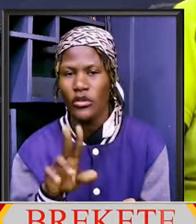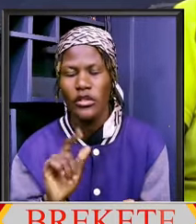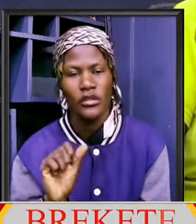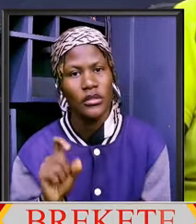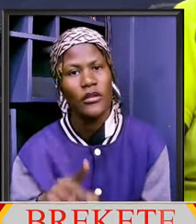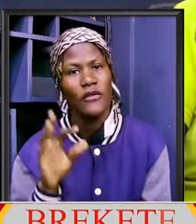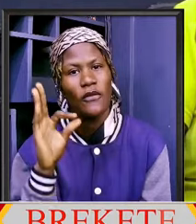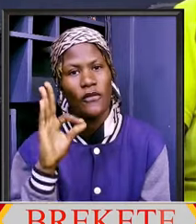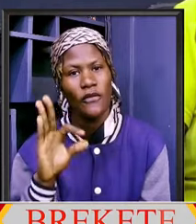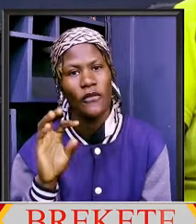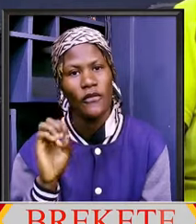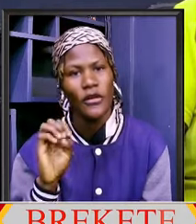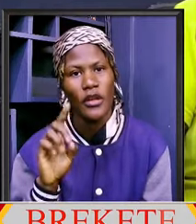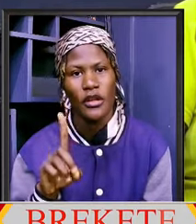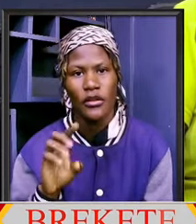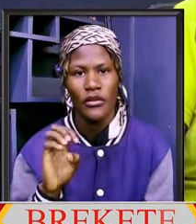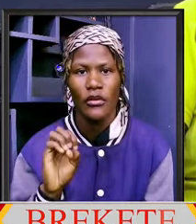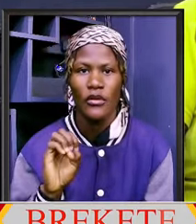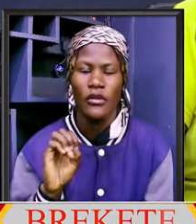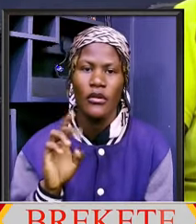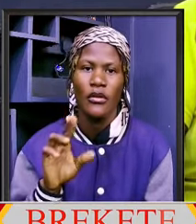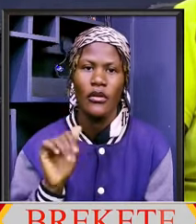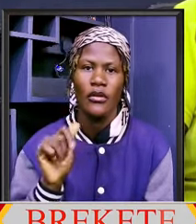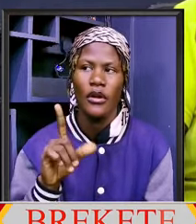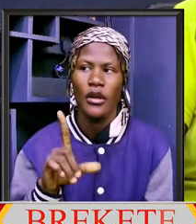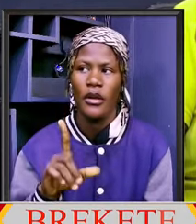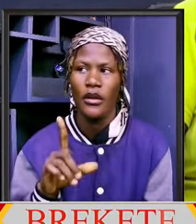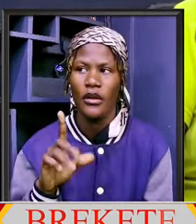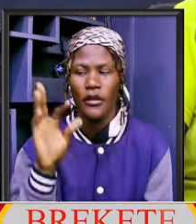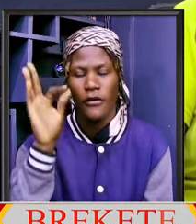Federal Medical Center, Jabi.